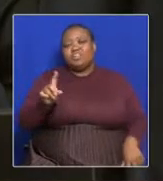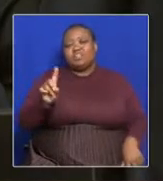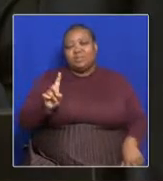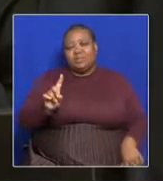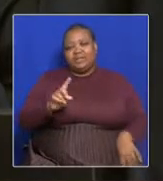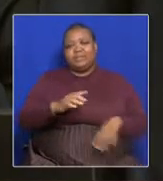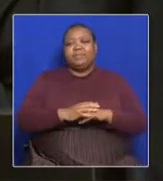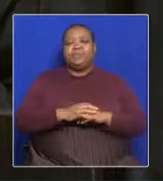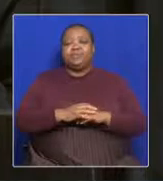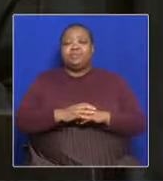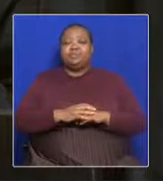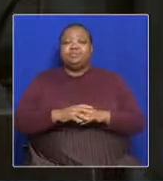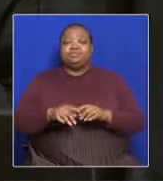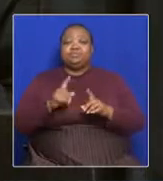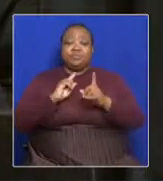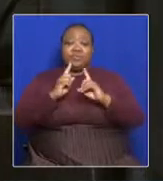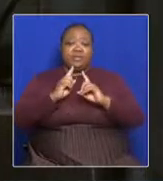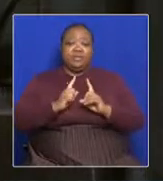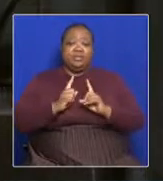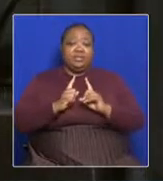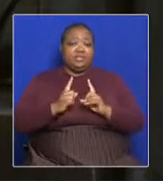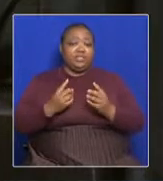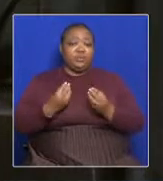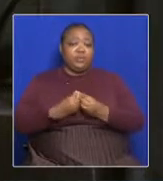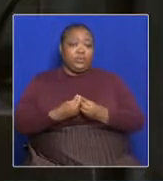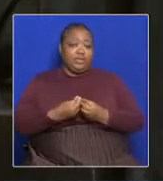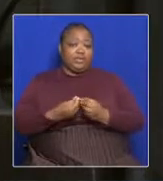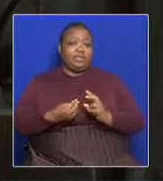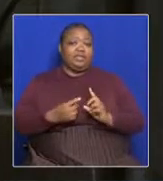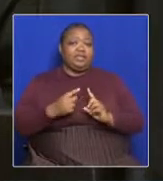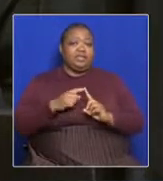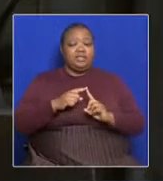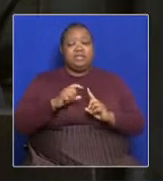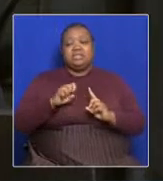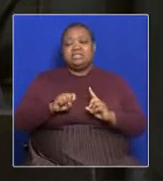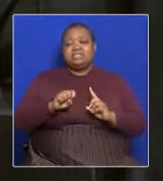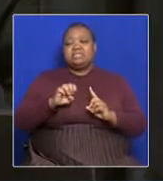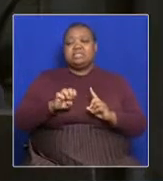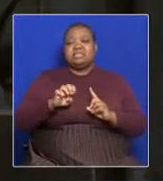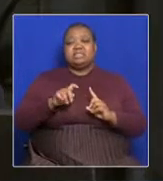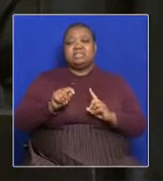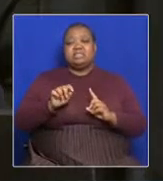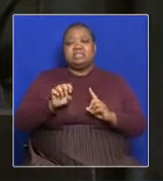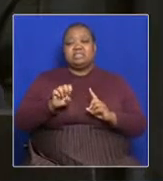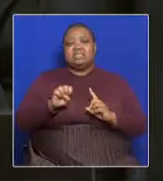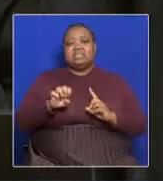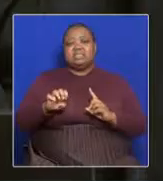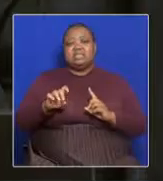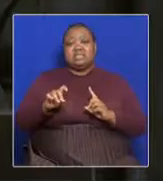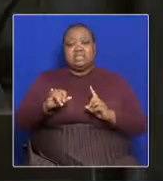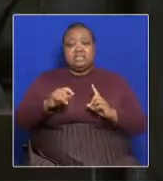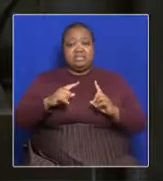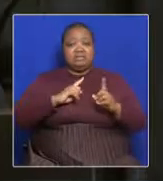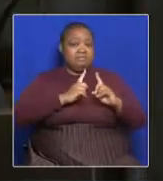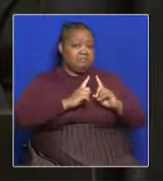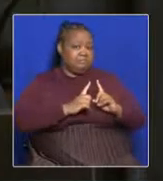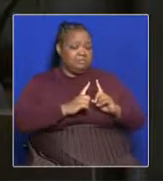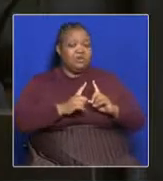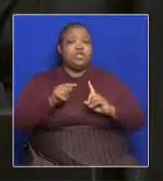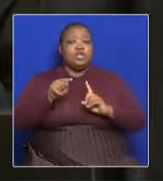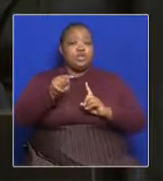your discussion with Setsedi, did you ask for